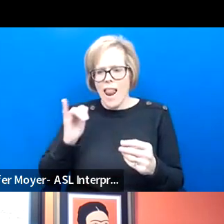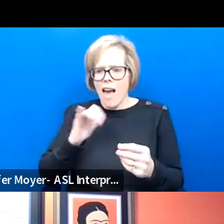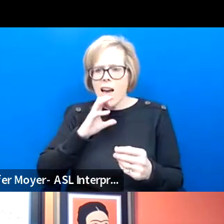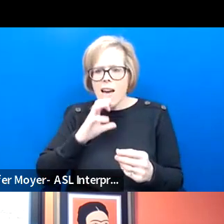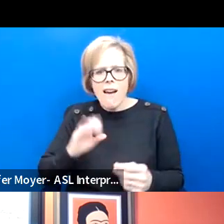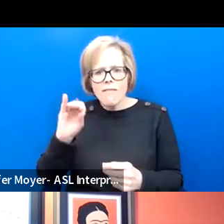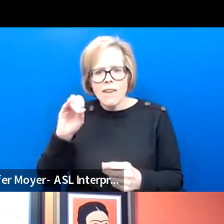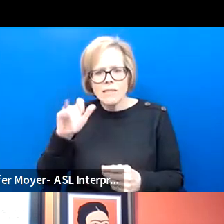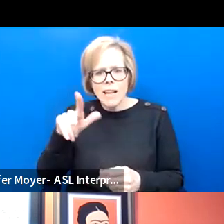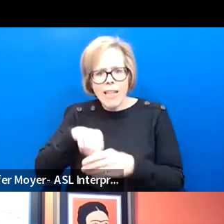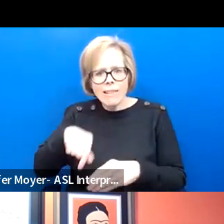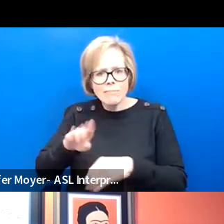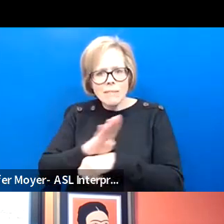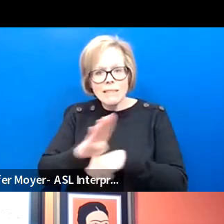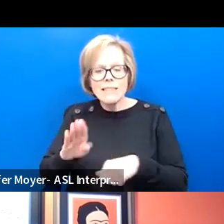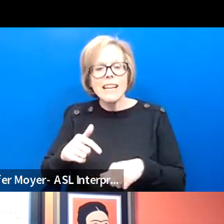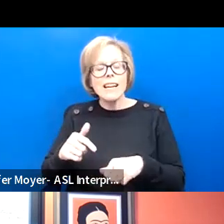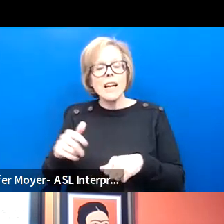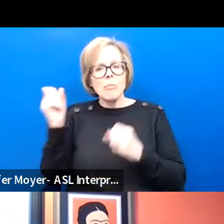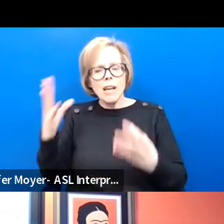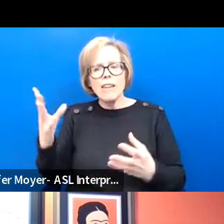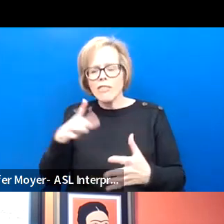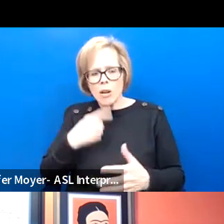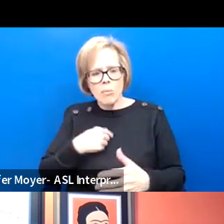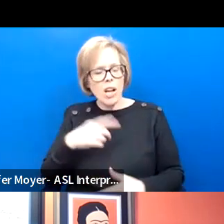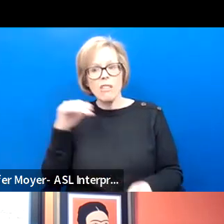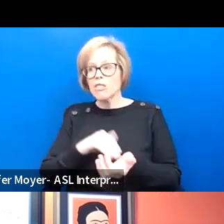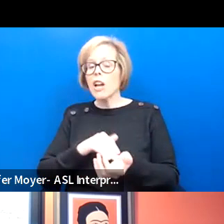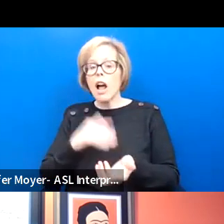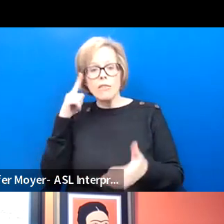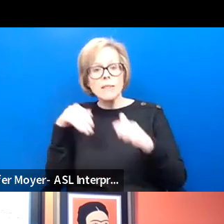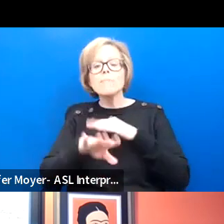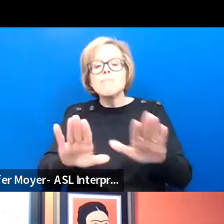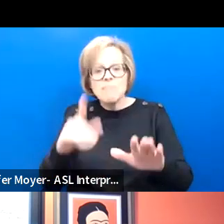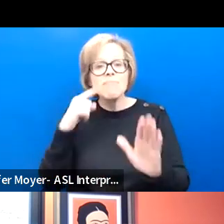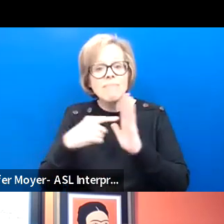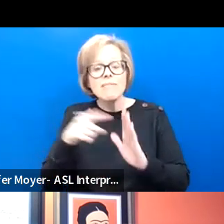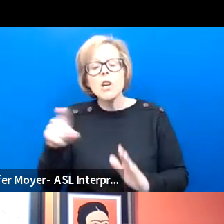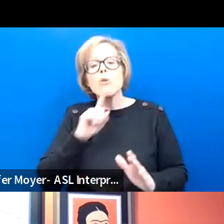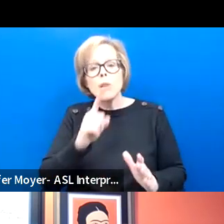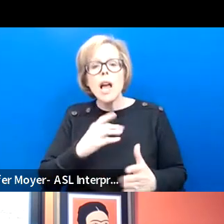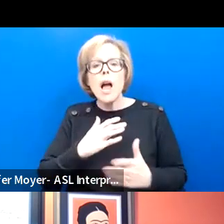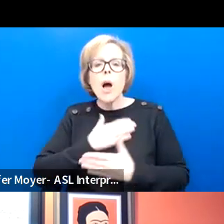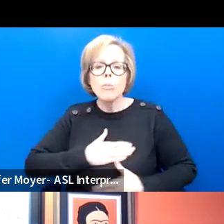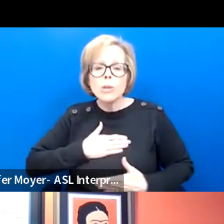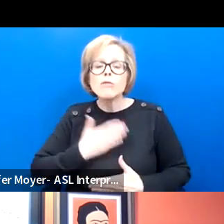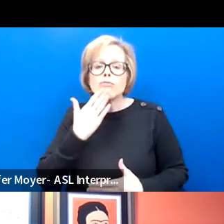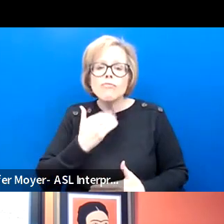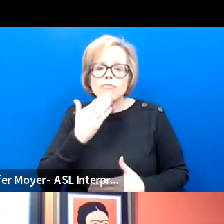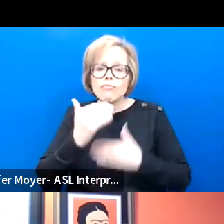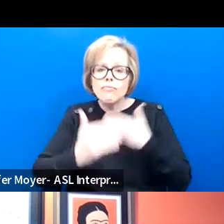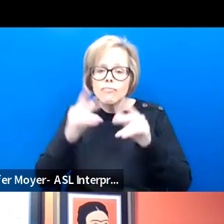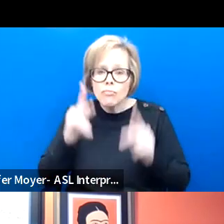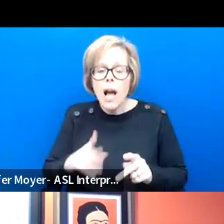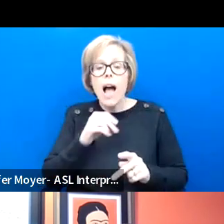this industry, have said to me, you know, the doctor comes in, for instance, they really appreciate a kind person, and they're